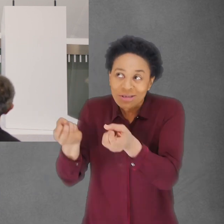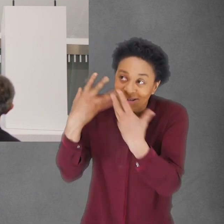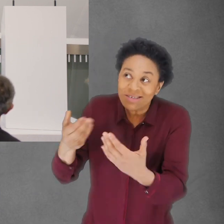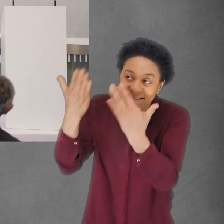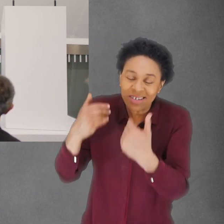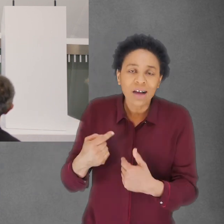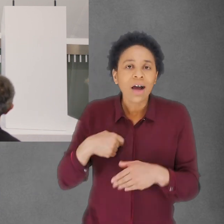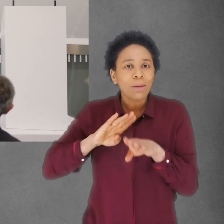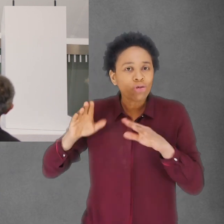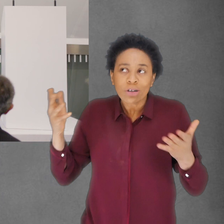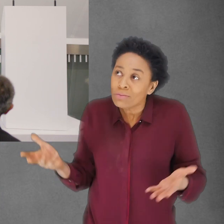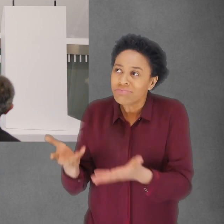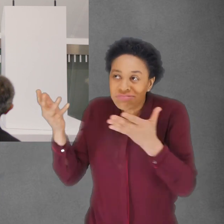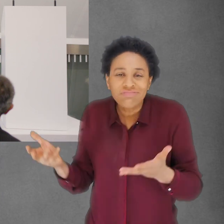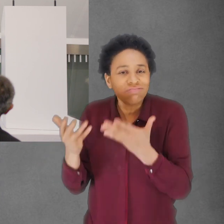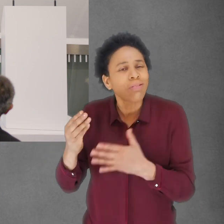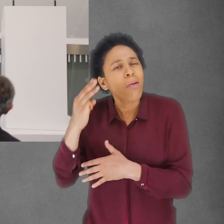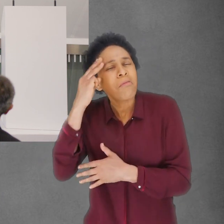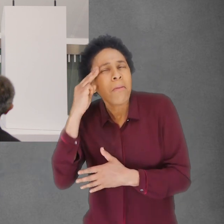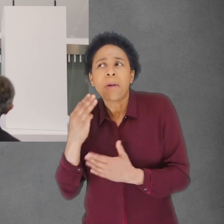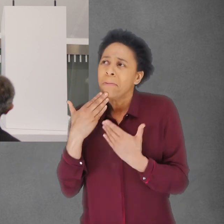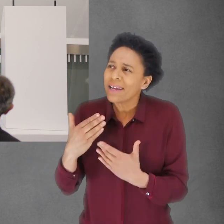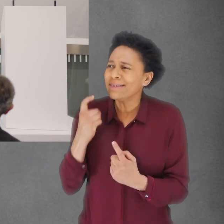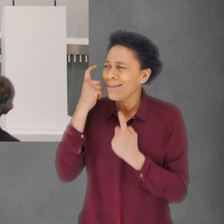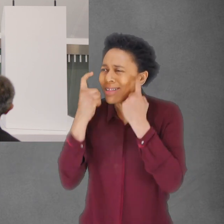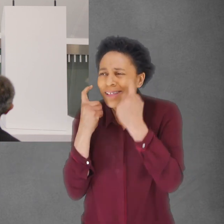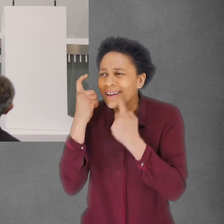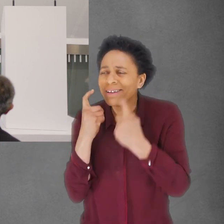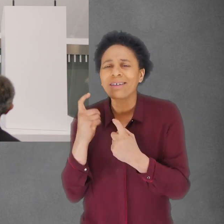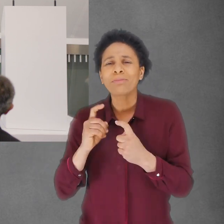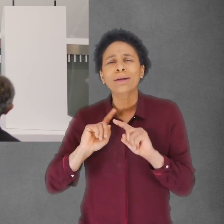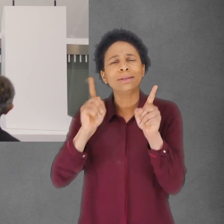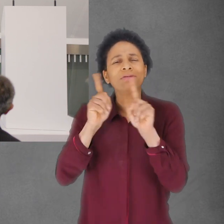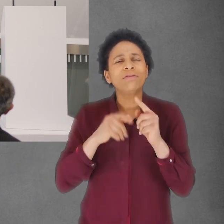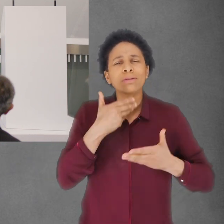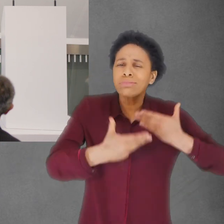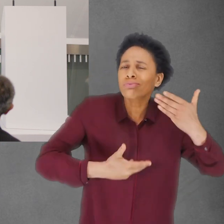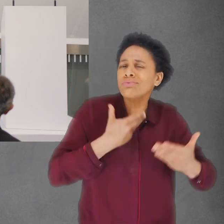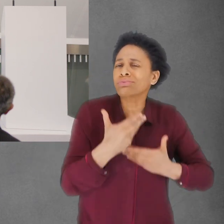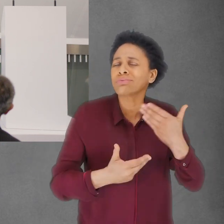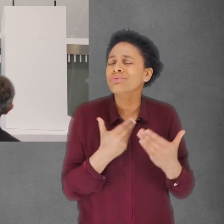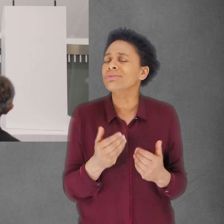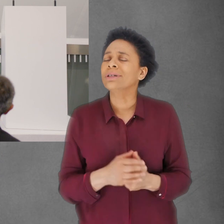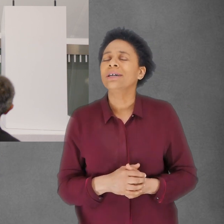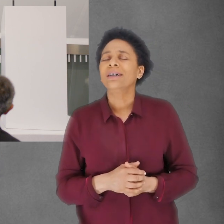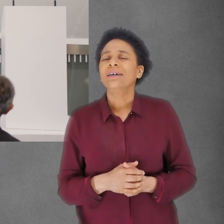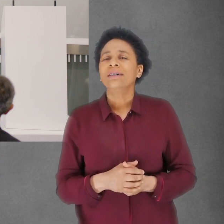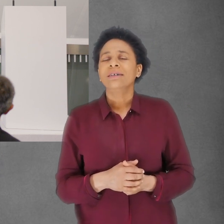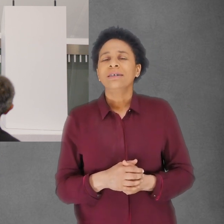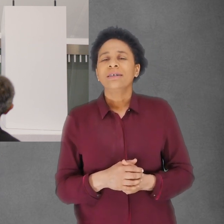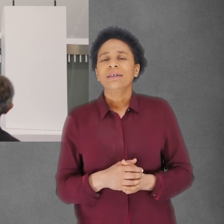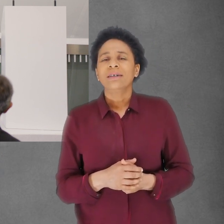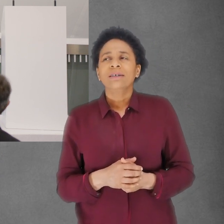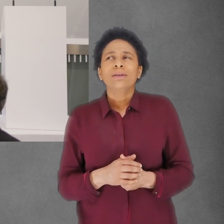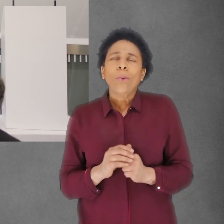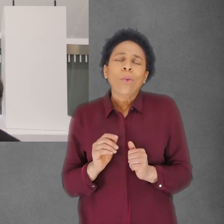to think about different narratives and what would it